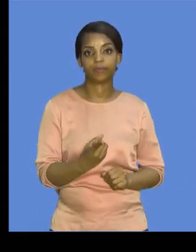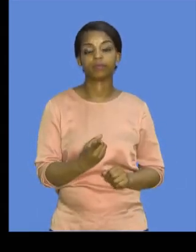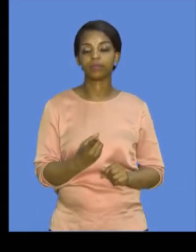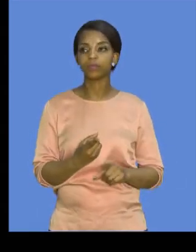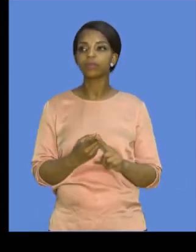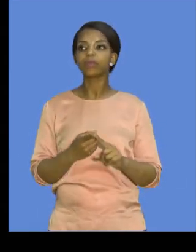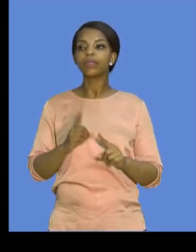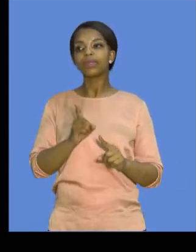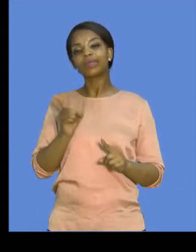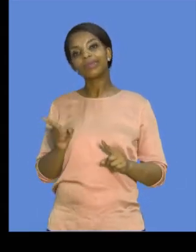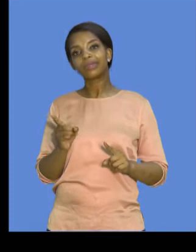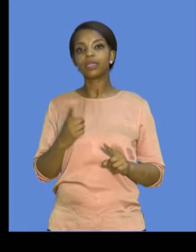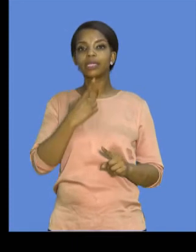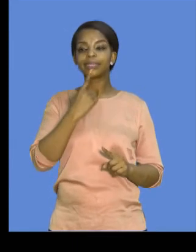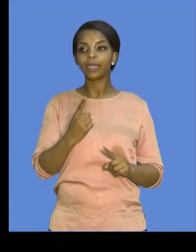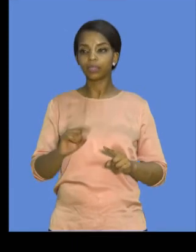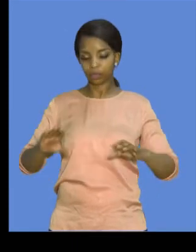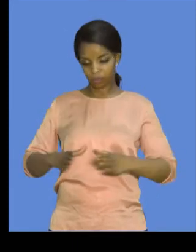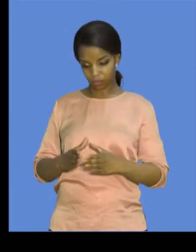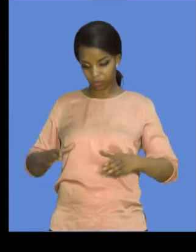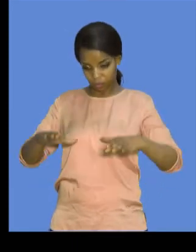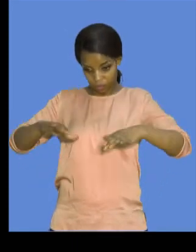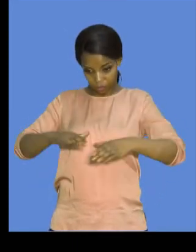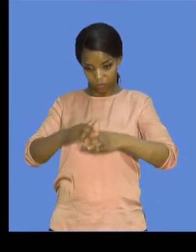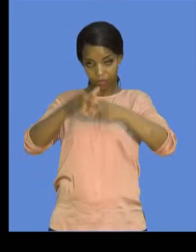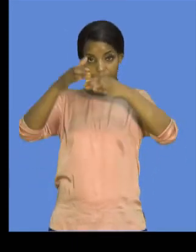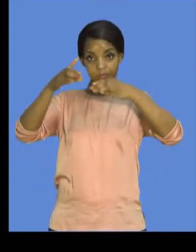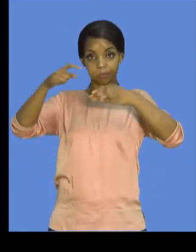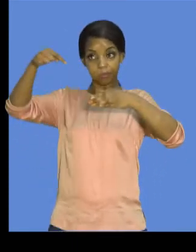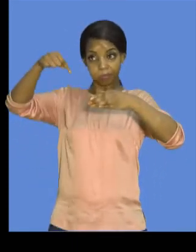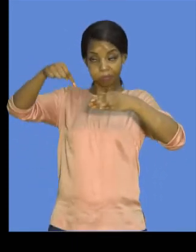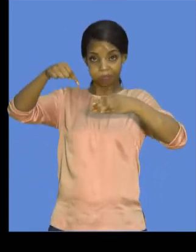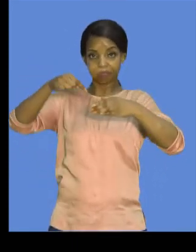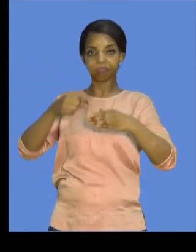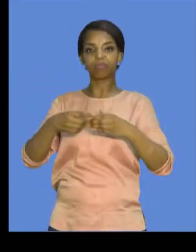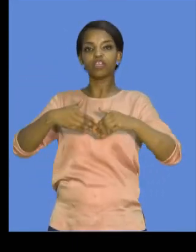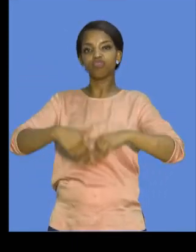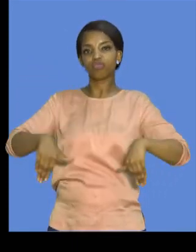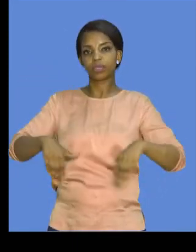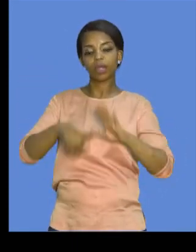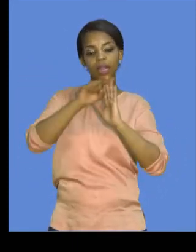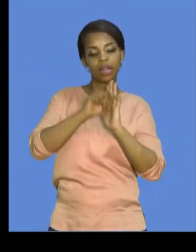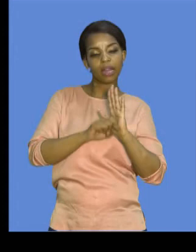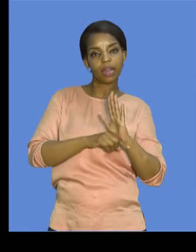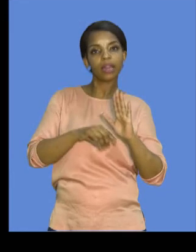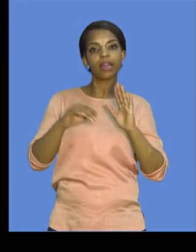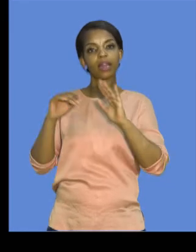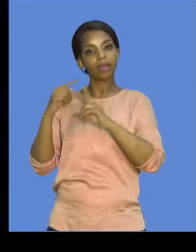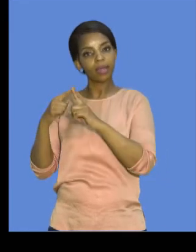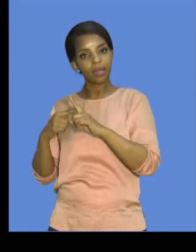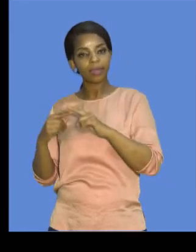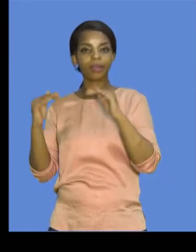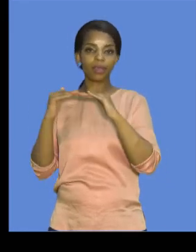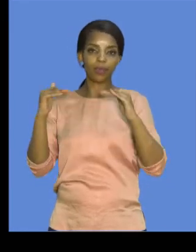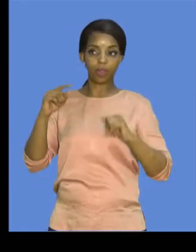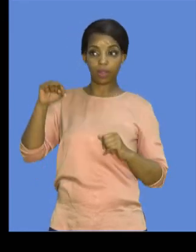put it out there to say that if this is the the simplest grammatic representation of what an